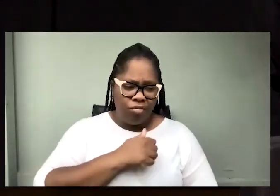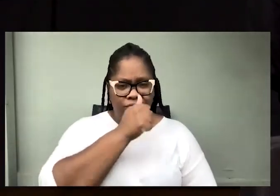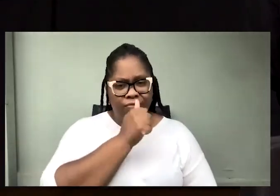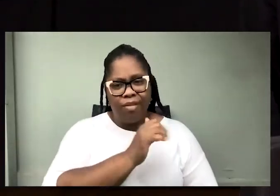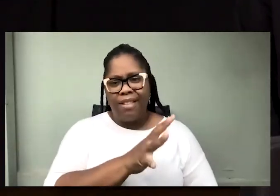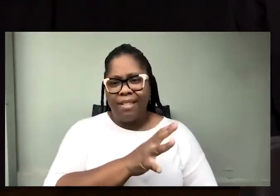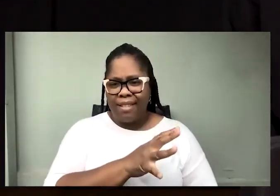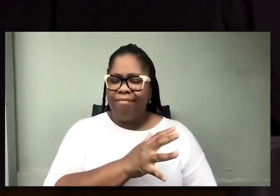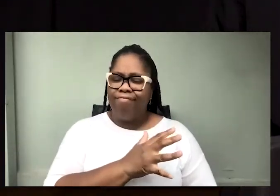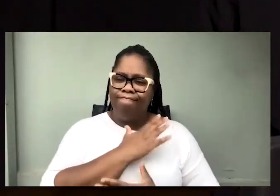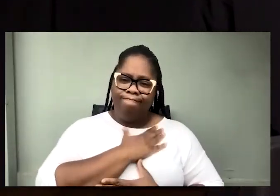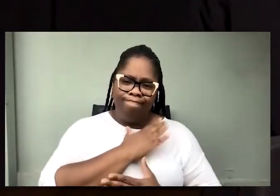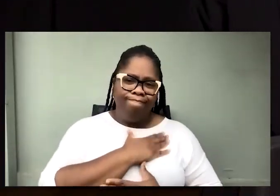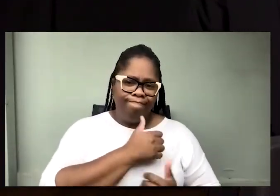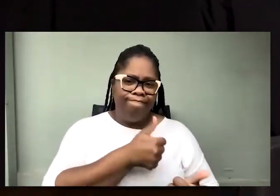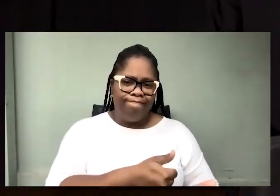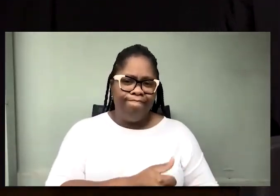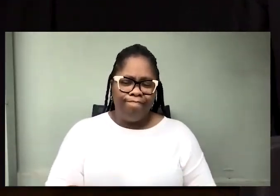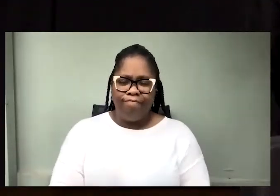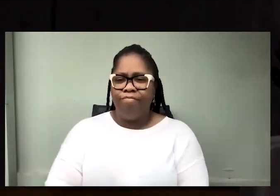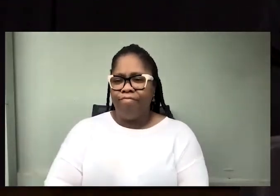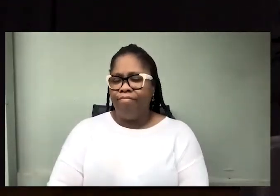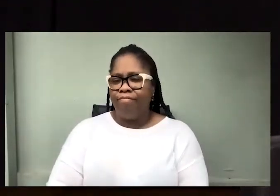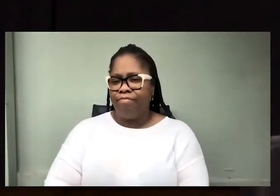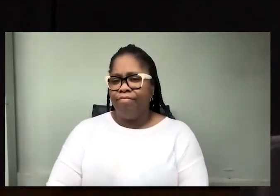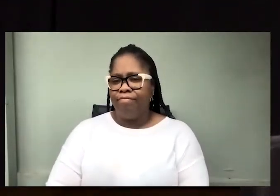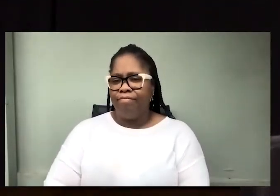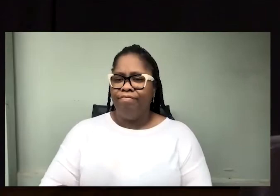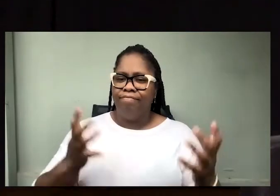and a gentle rest.